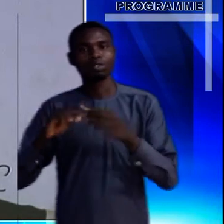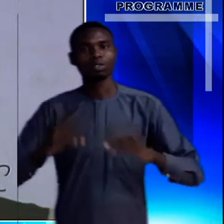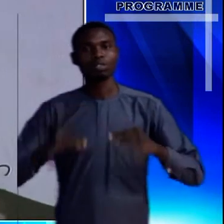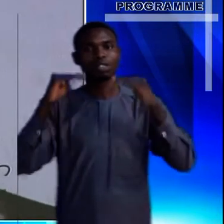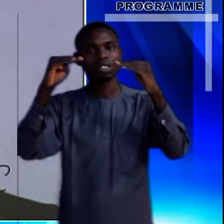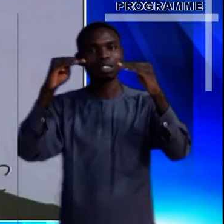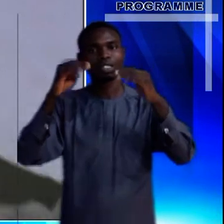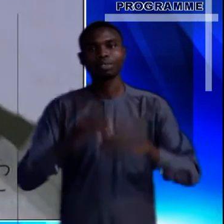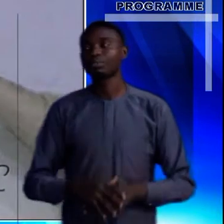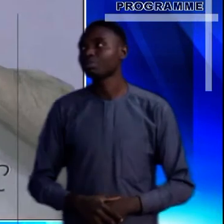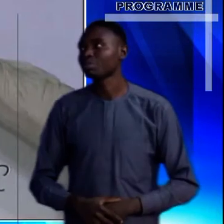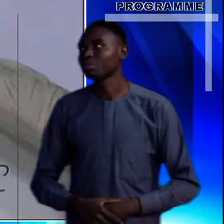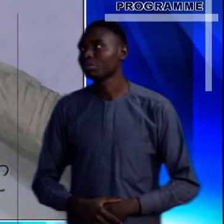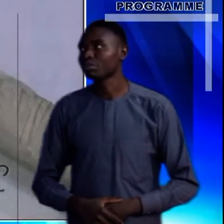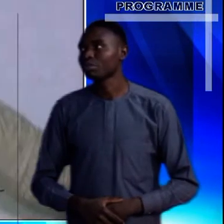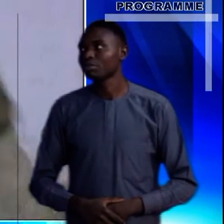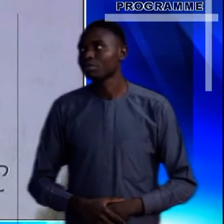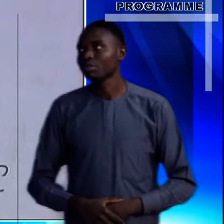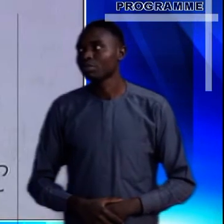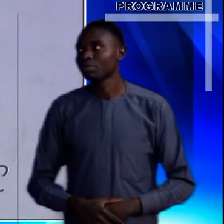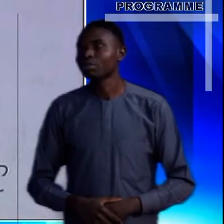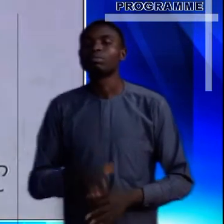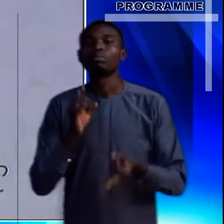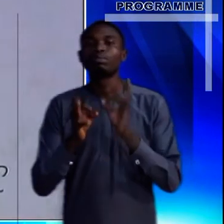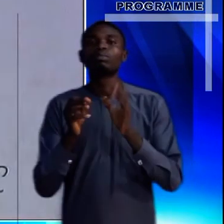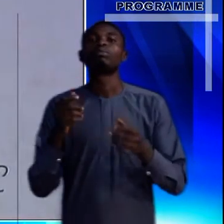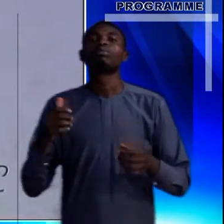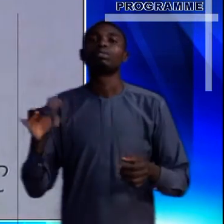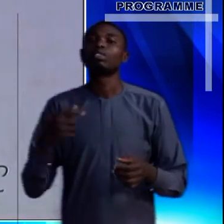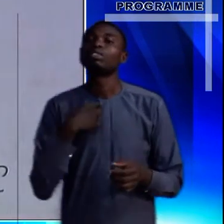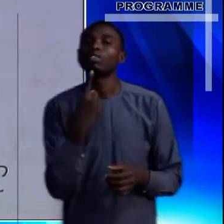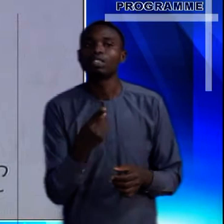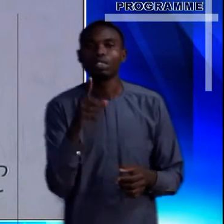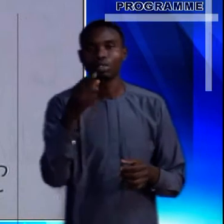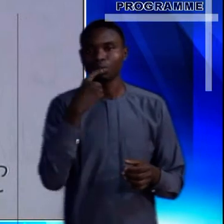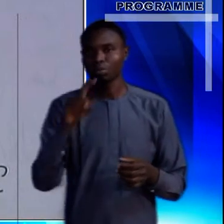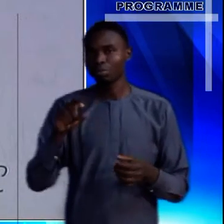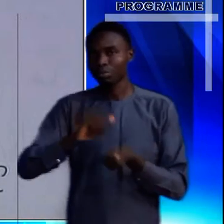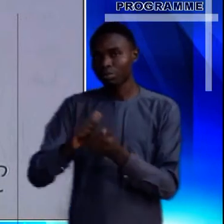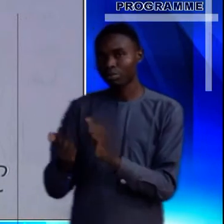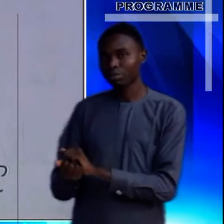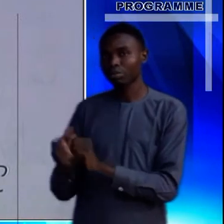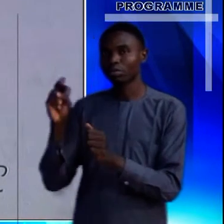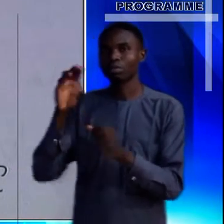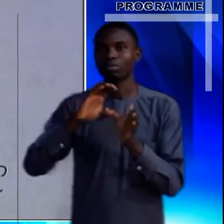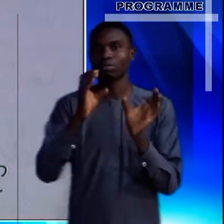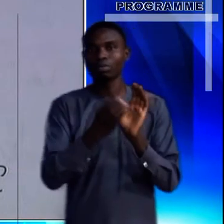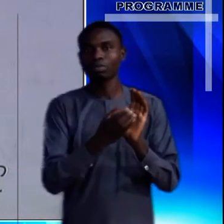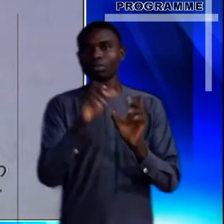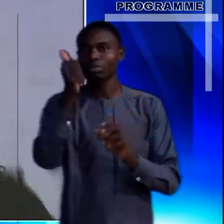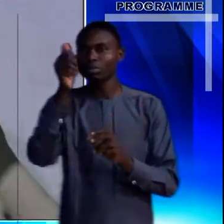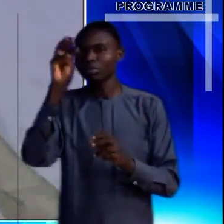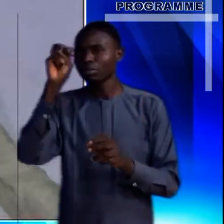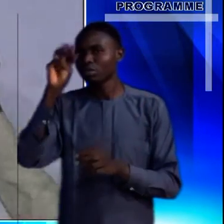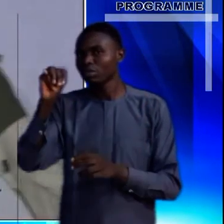convert 10 millimeters to make meters or 20 millimeters to make in 1 meters, it means